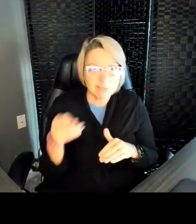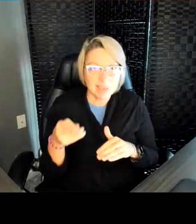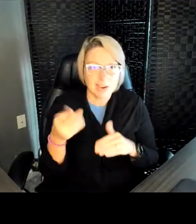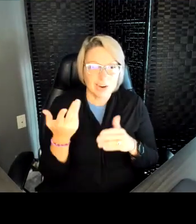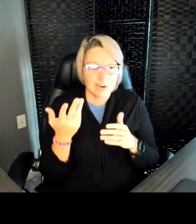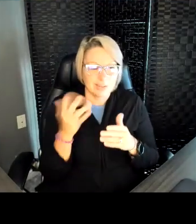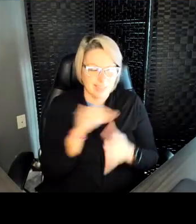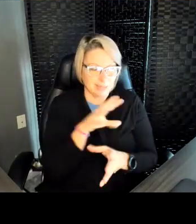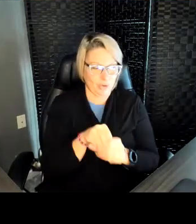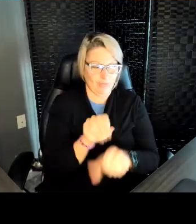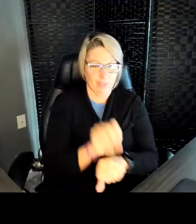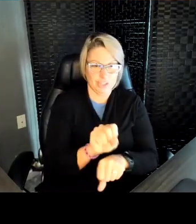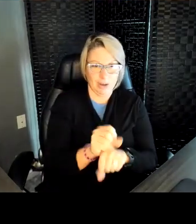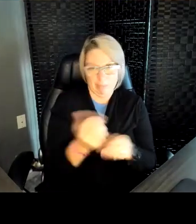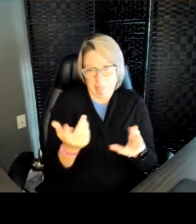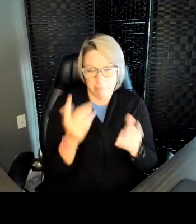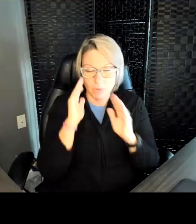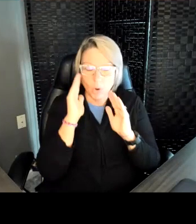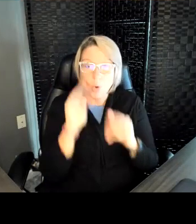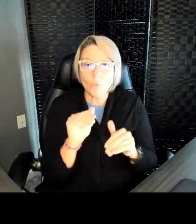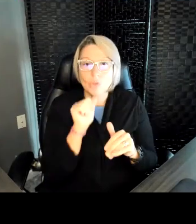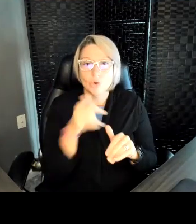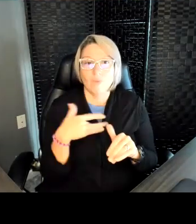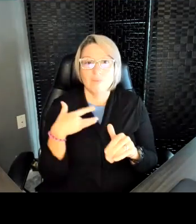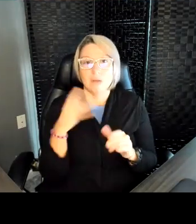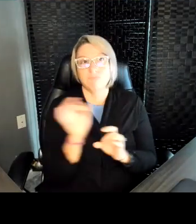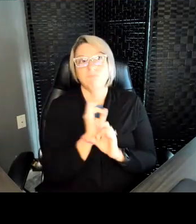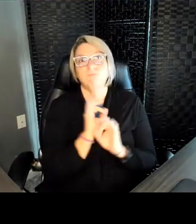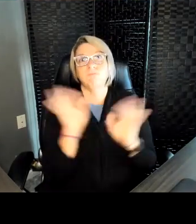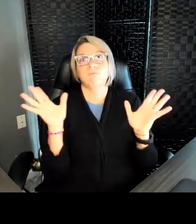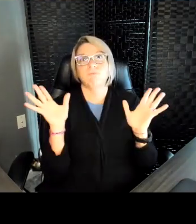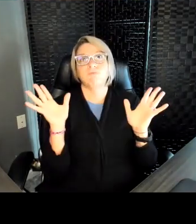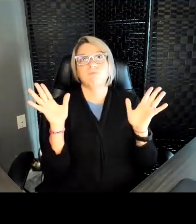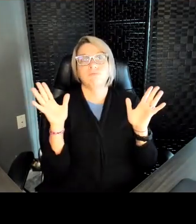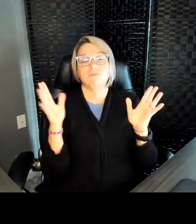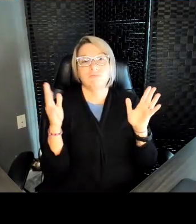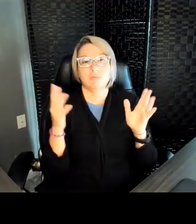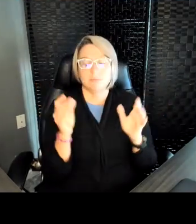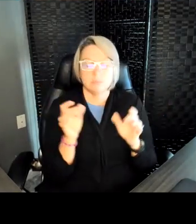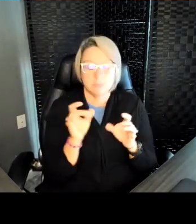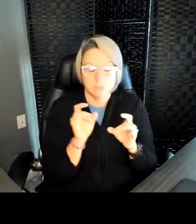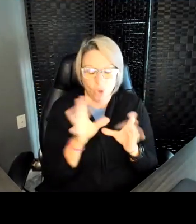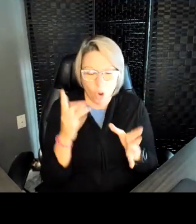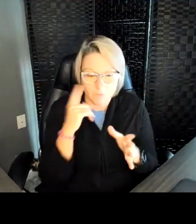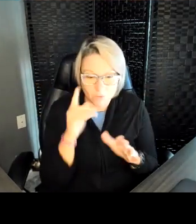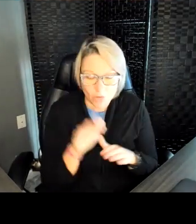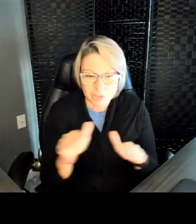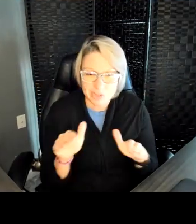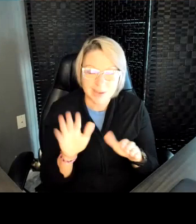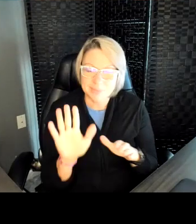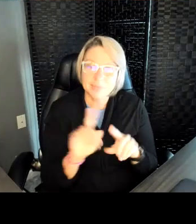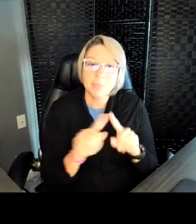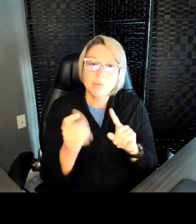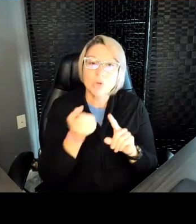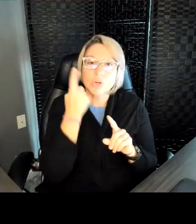do. Hopefully you don't see this as a catastrophic thing in the sense of gloom and doom for the child, but you understand for some families that